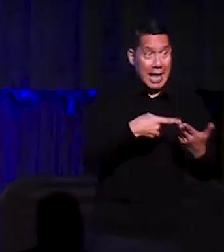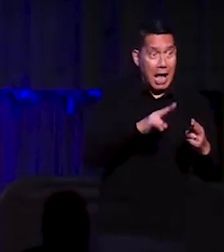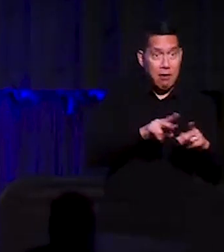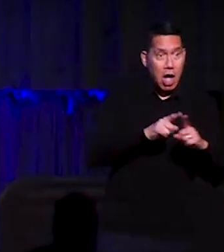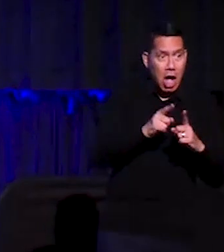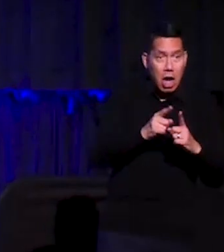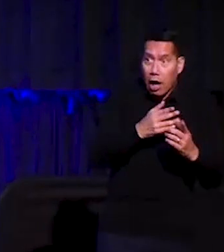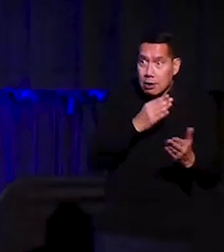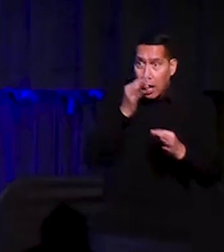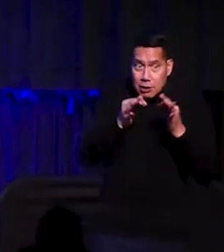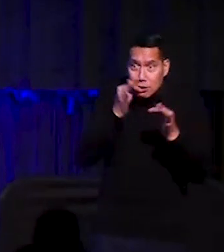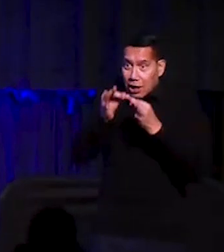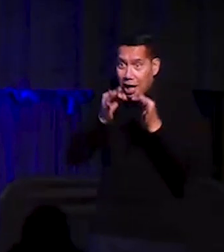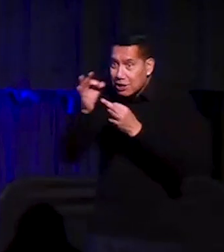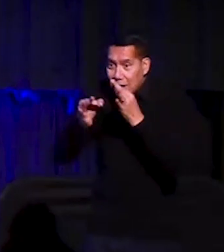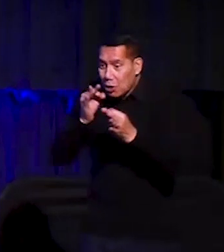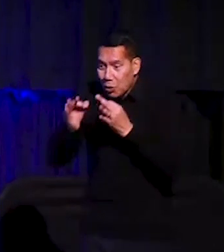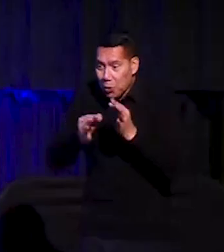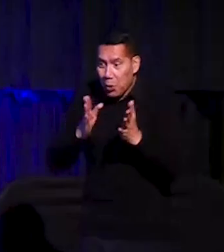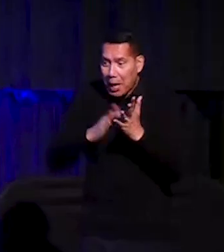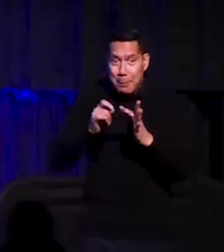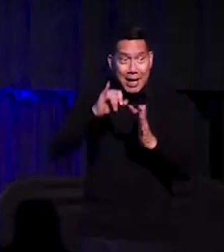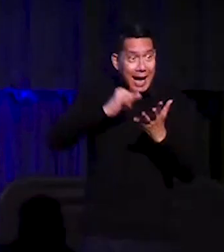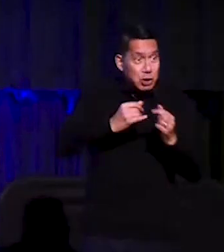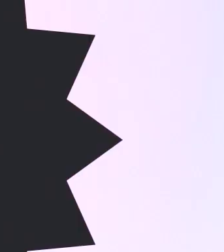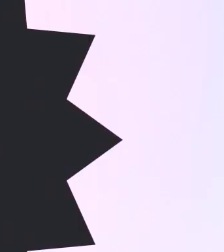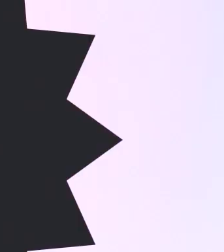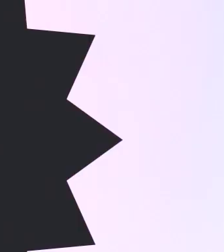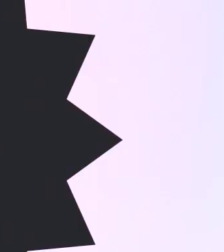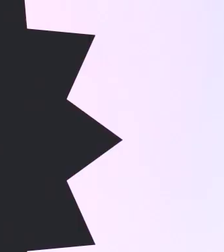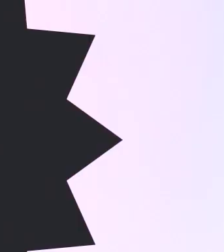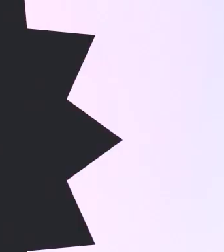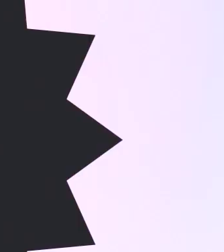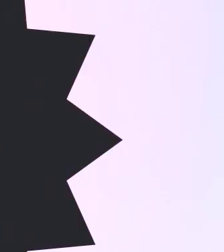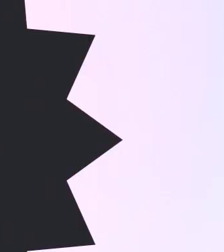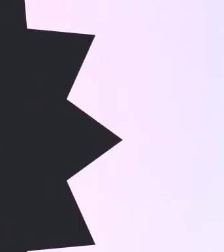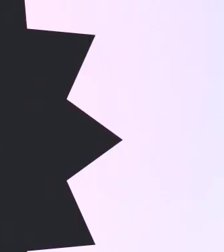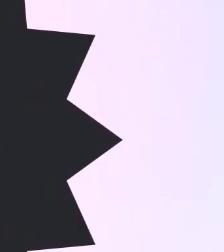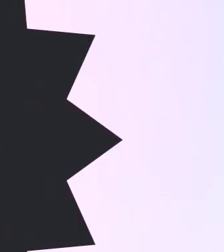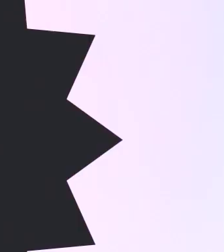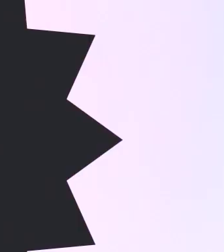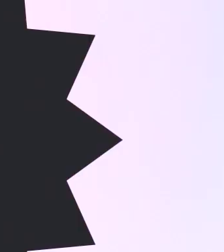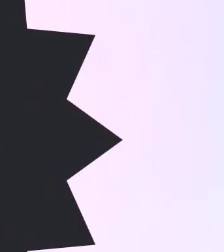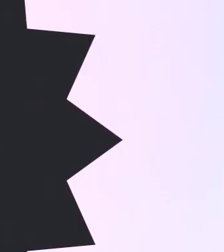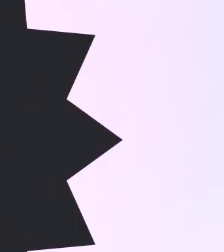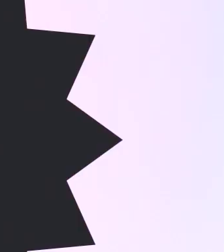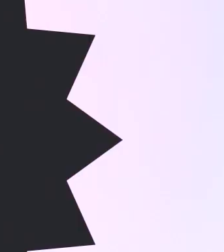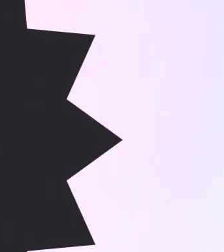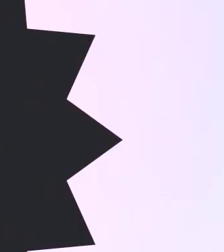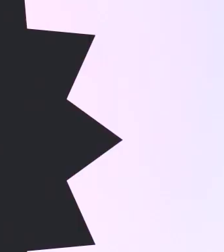NPS score is going to go way up. Just saying that. And that's what love looks like in